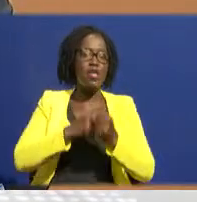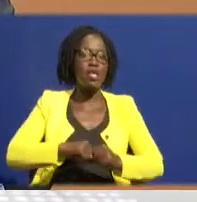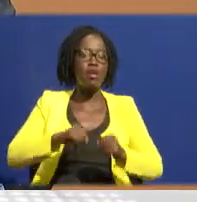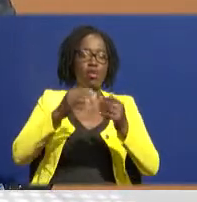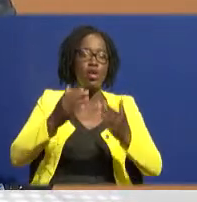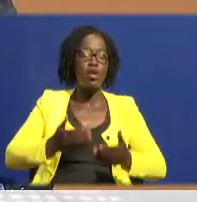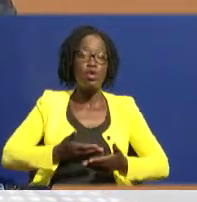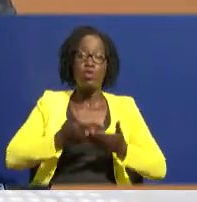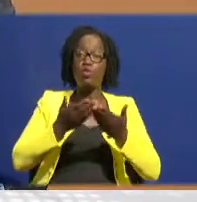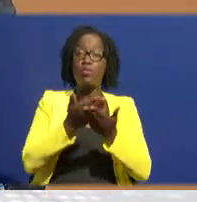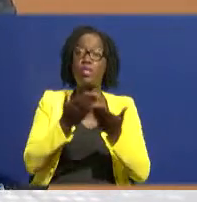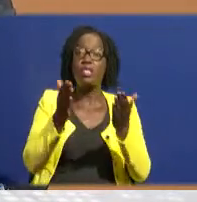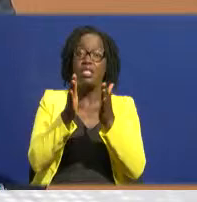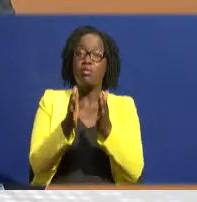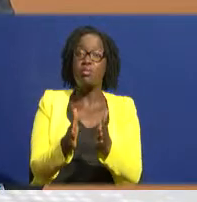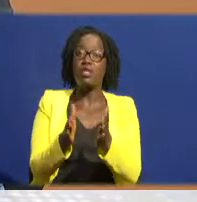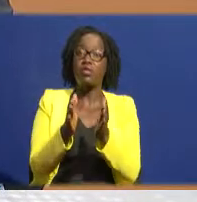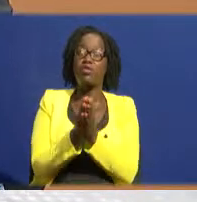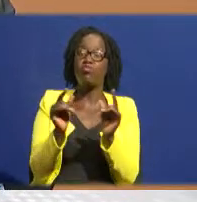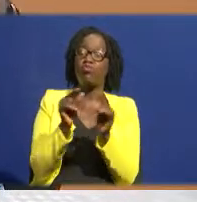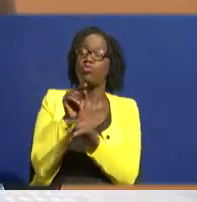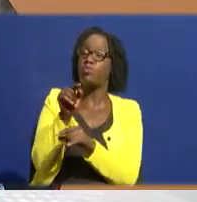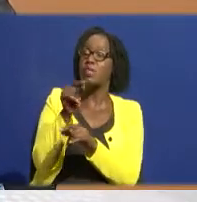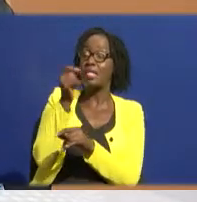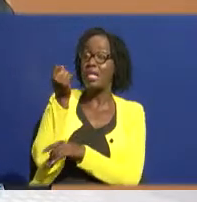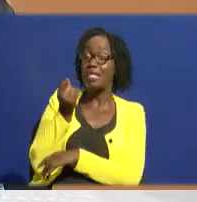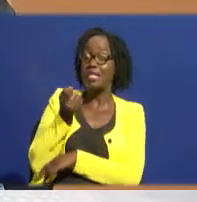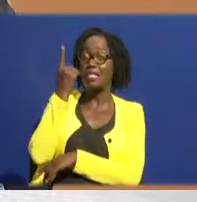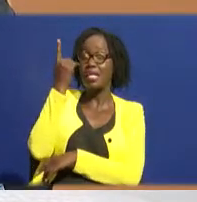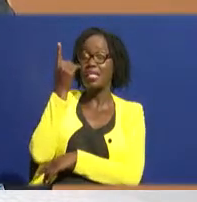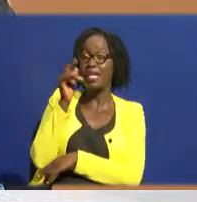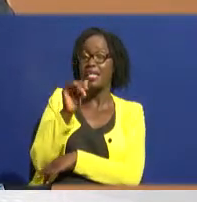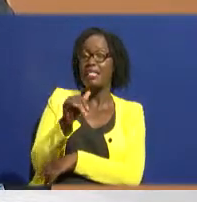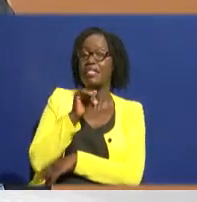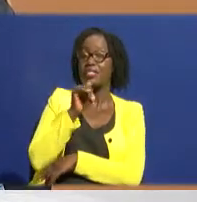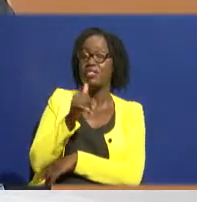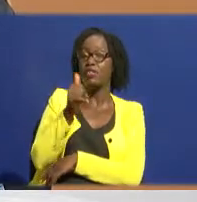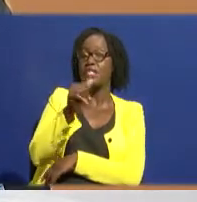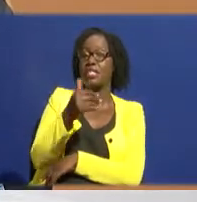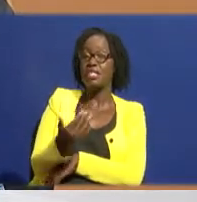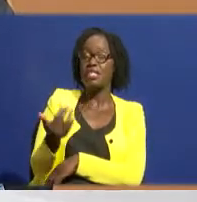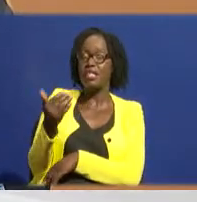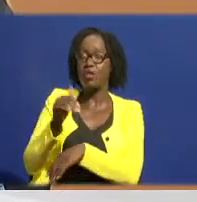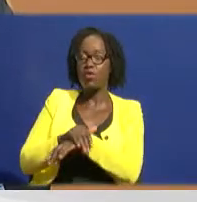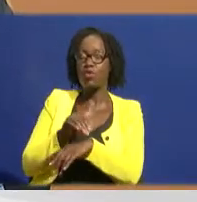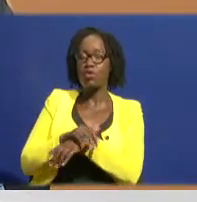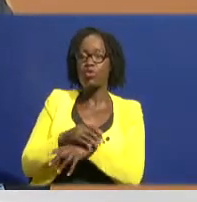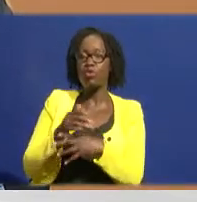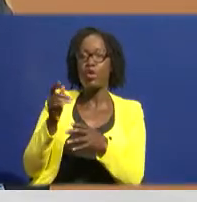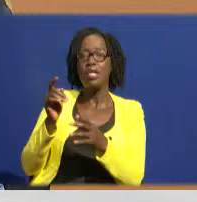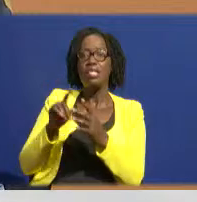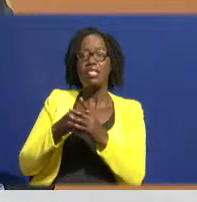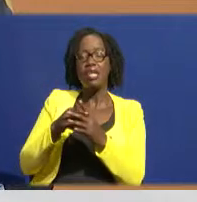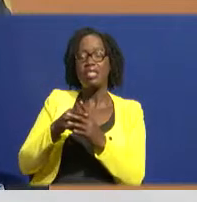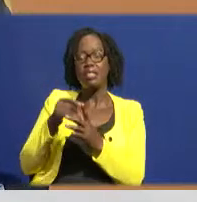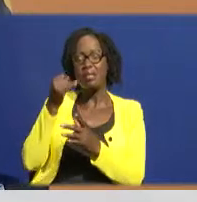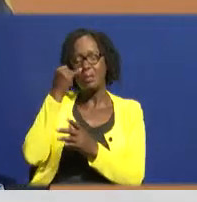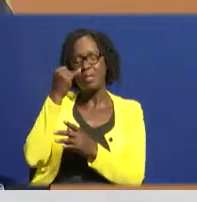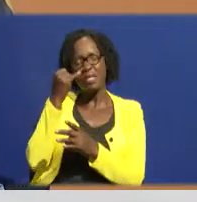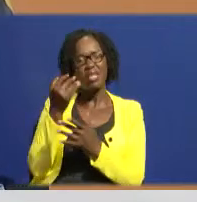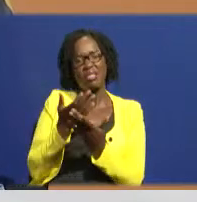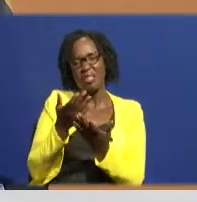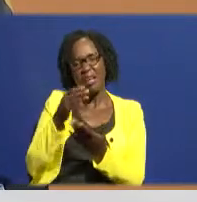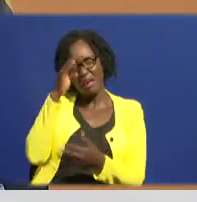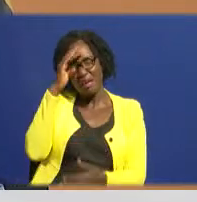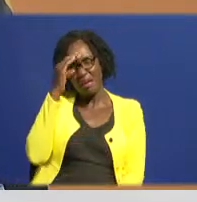bring this person that is in that group understands that it's not anything good to go into drugs, anything good even to go